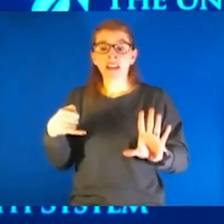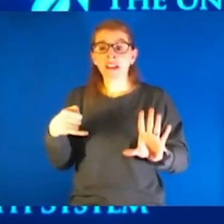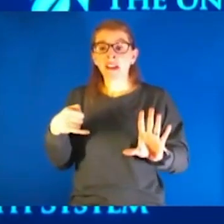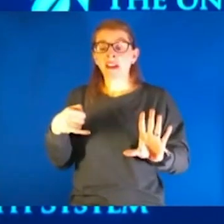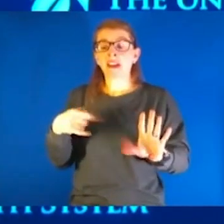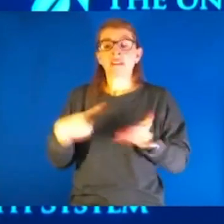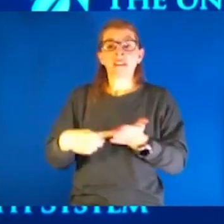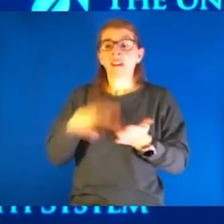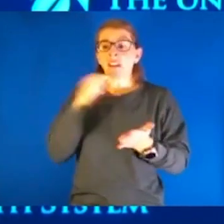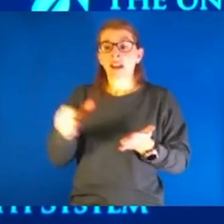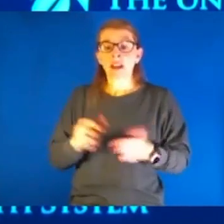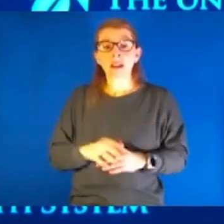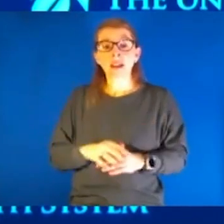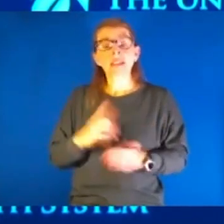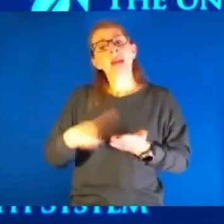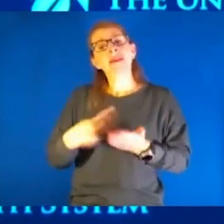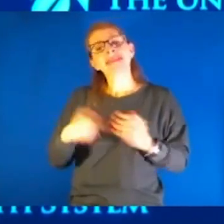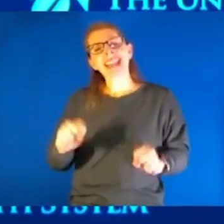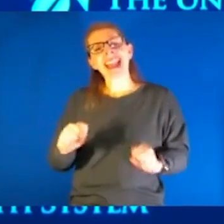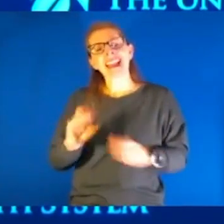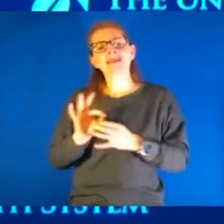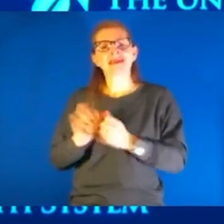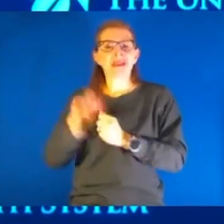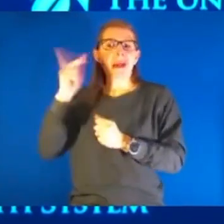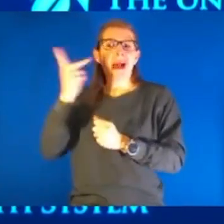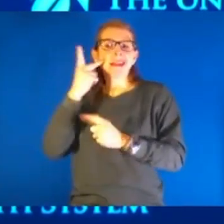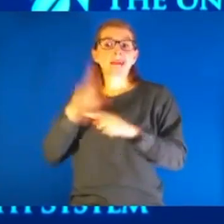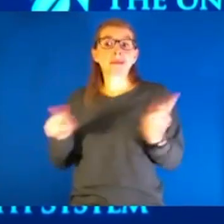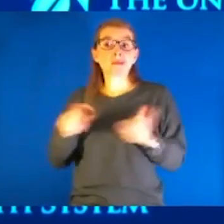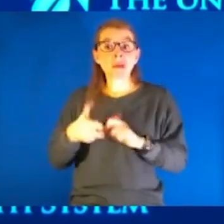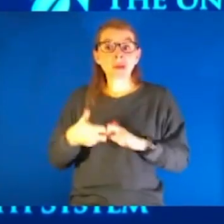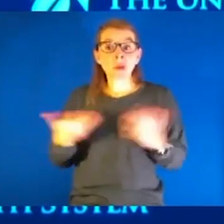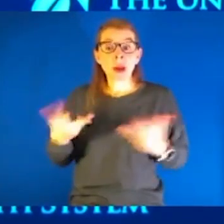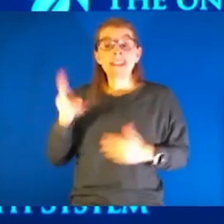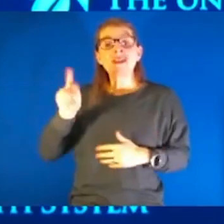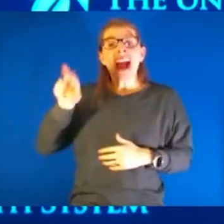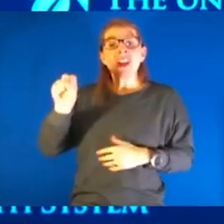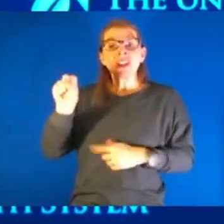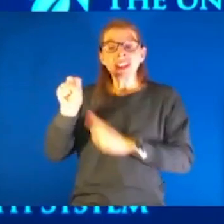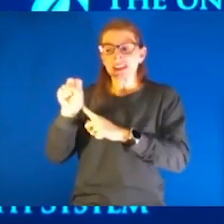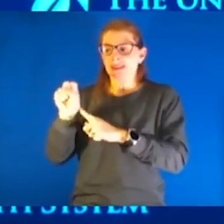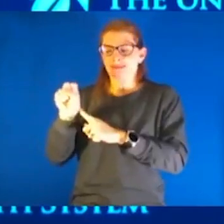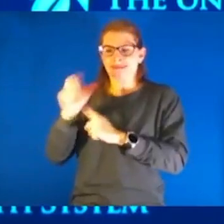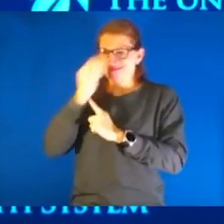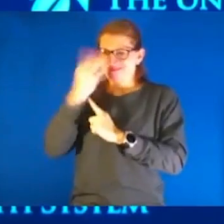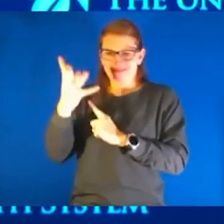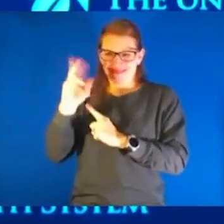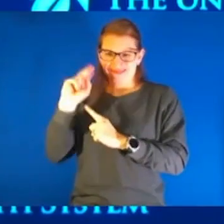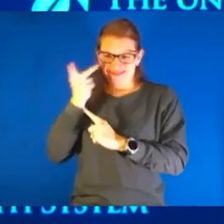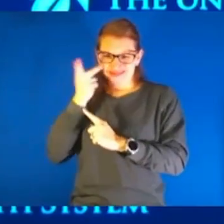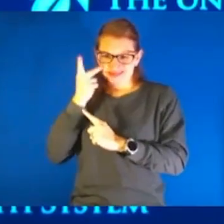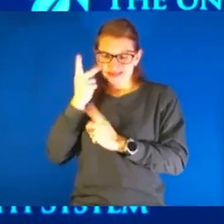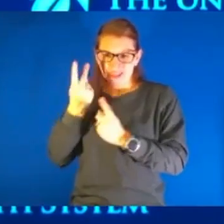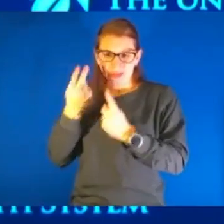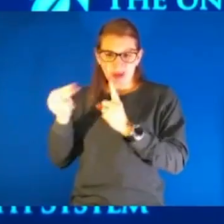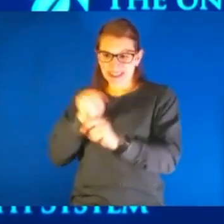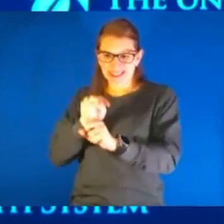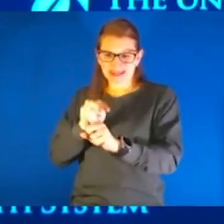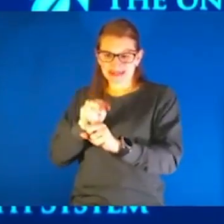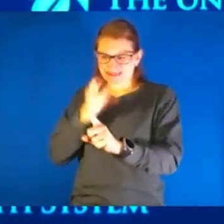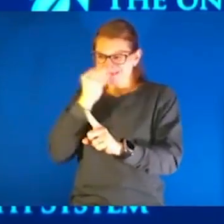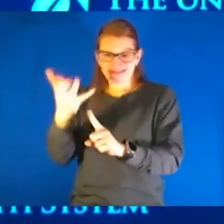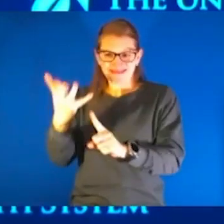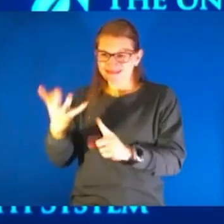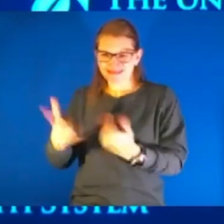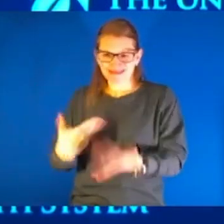you can do that around politics. But the problem is that viruses don't really care about your politics. They don't care at all. They don't care